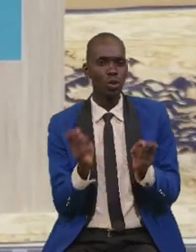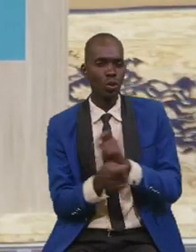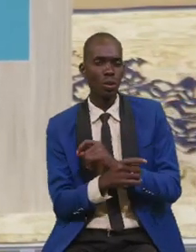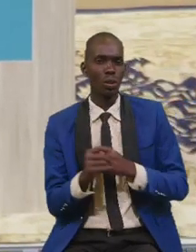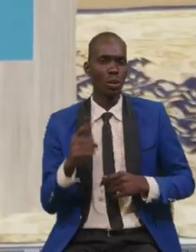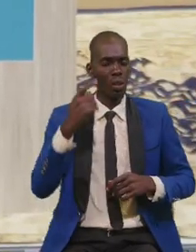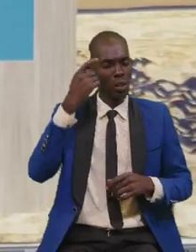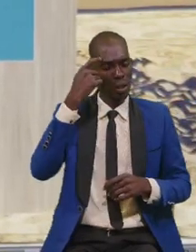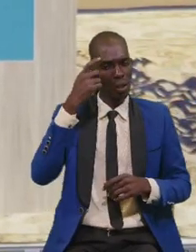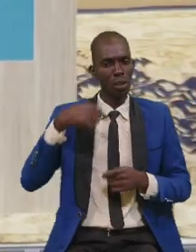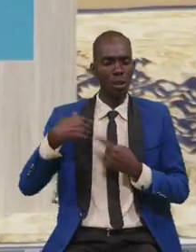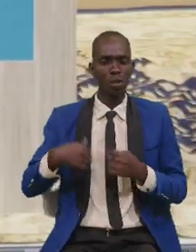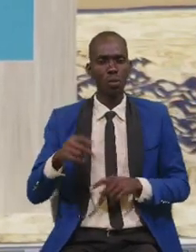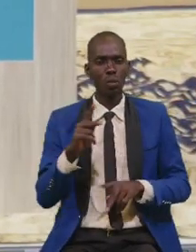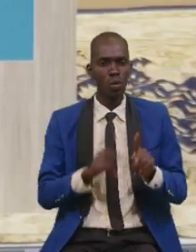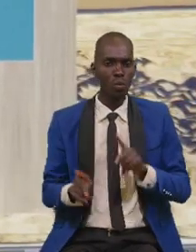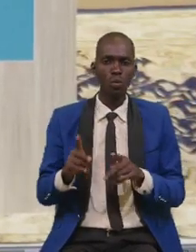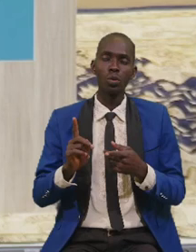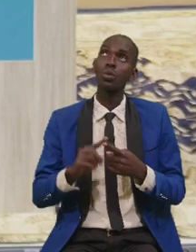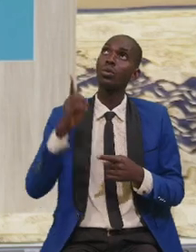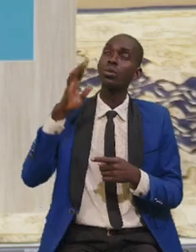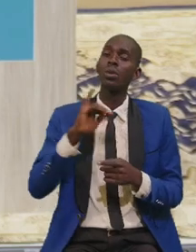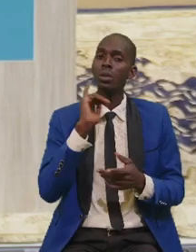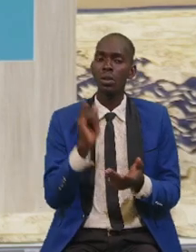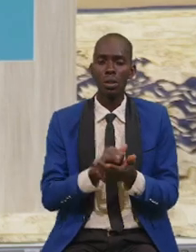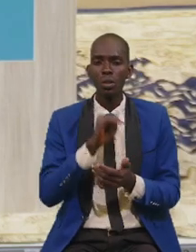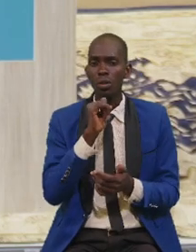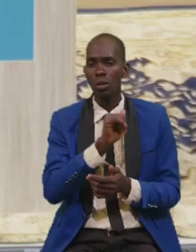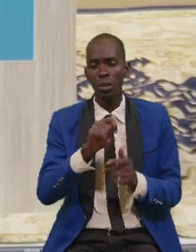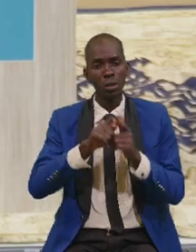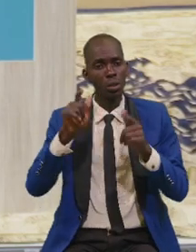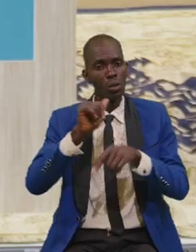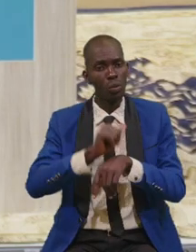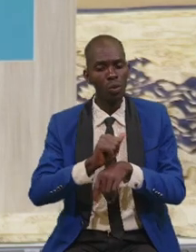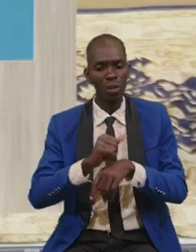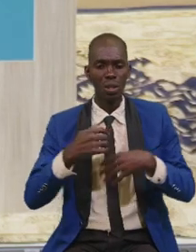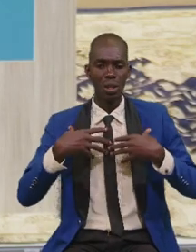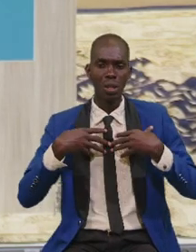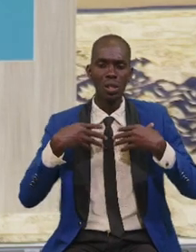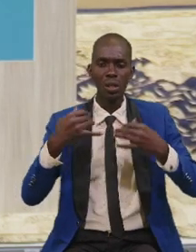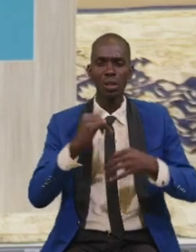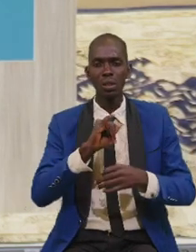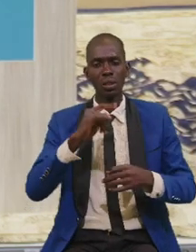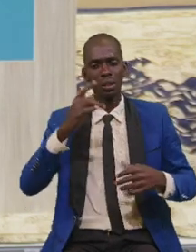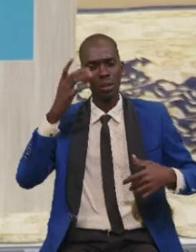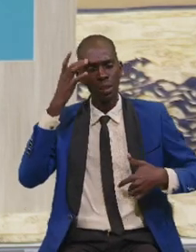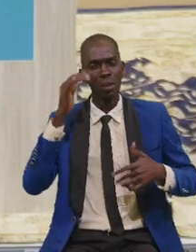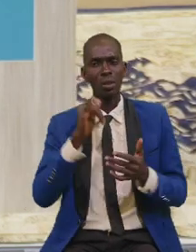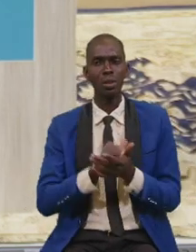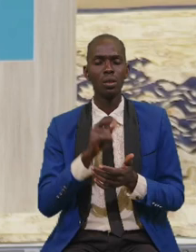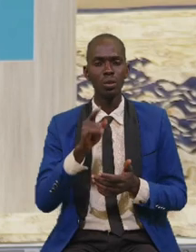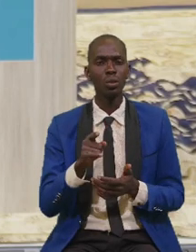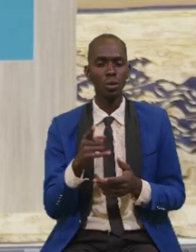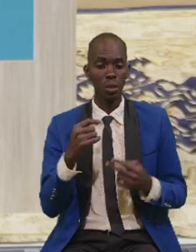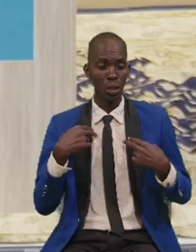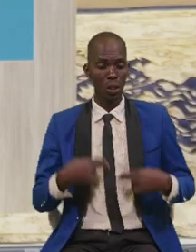Creator. Is that not a great work? Healing the sick, that, you know, the help they've got in the world could not